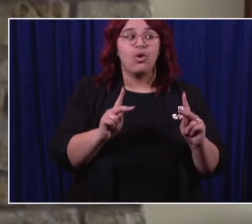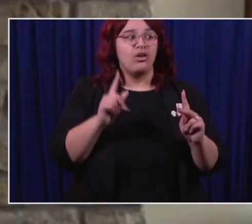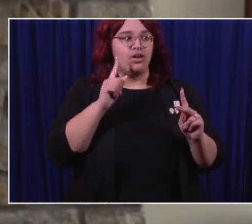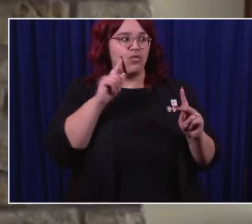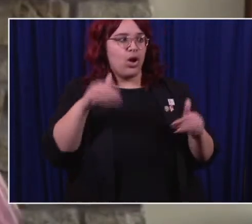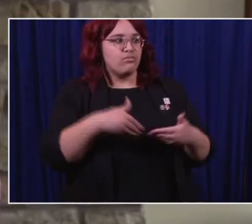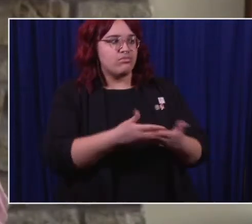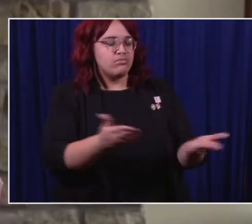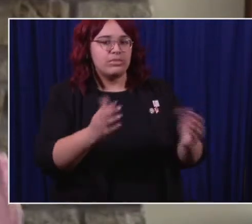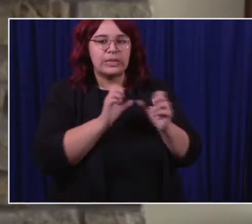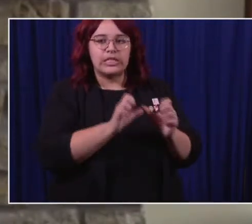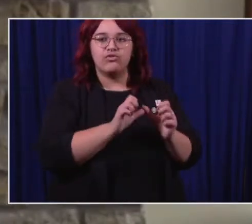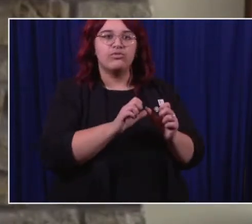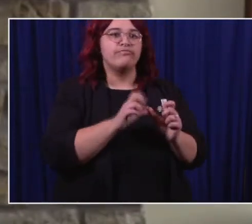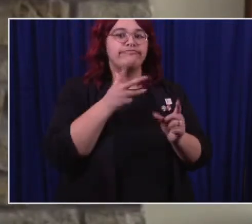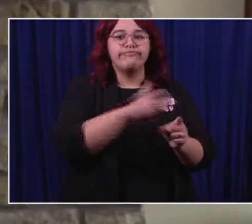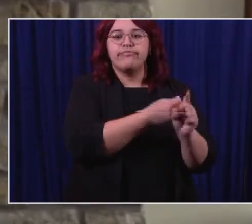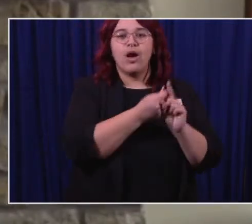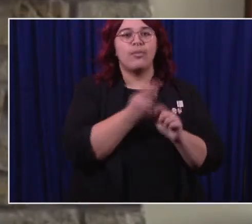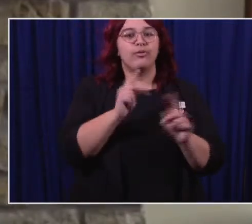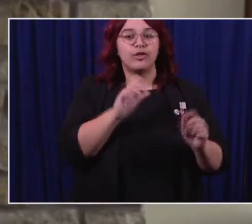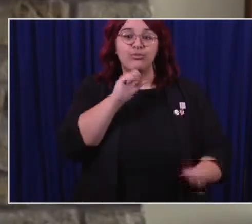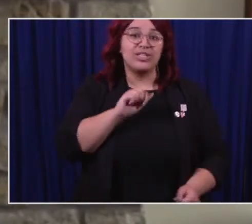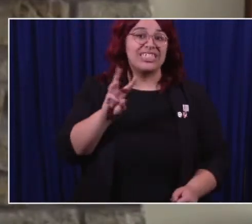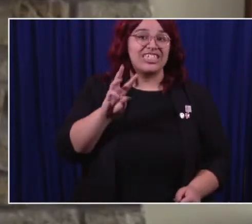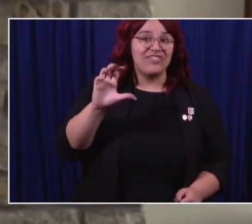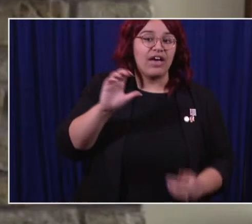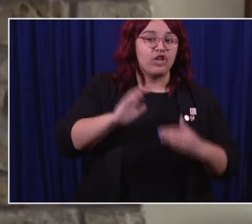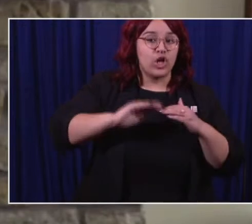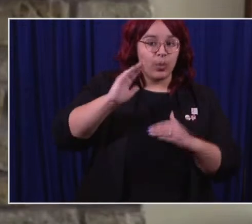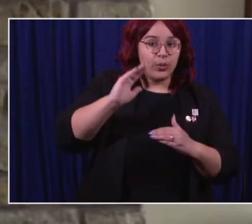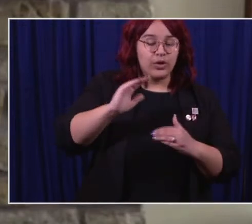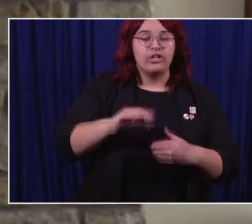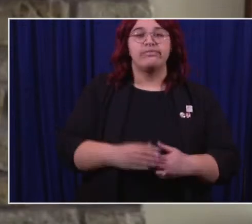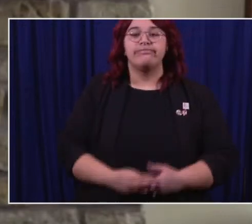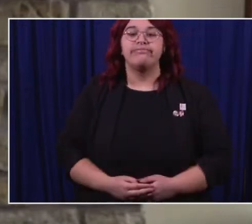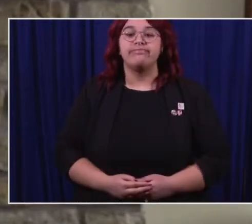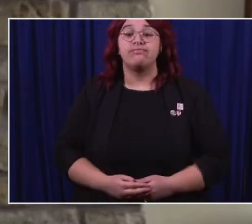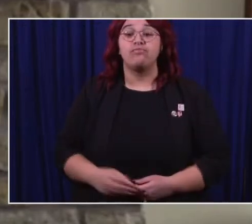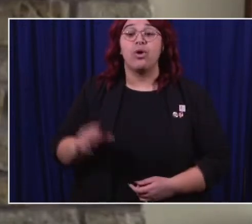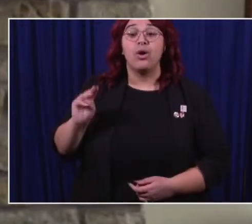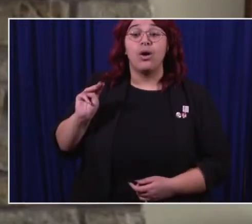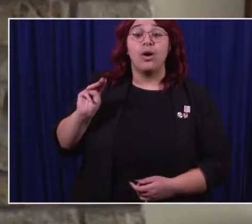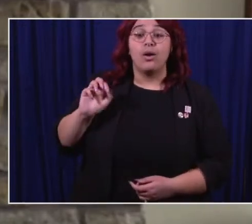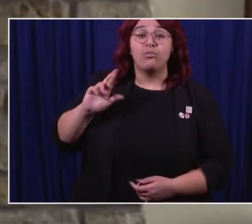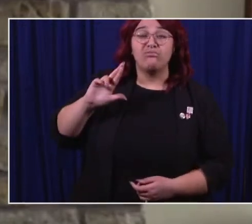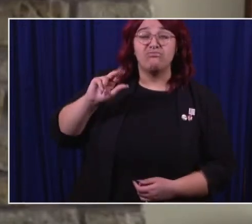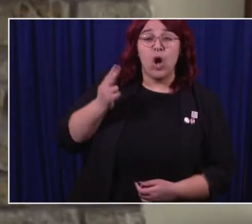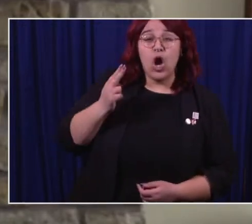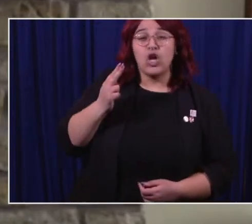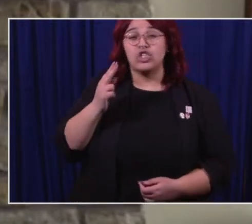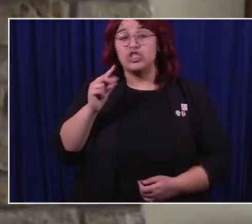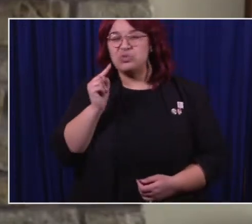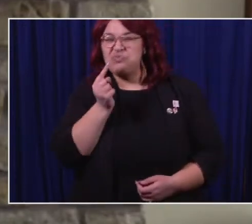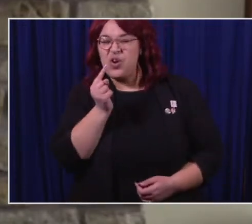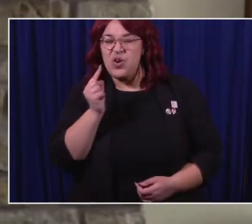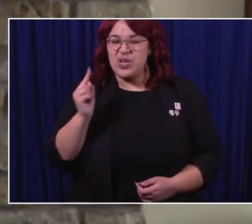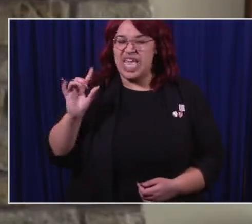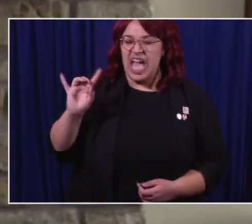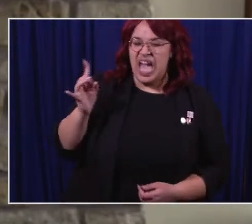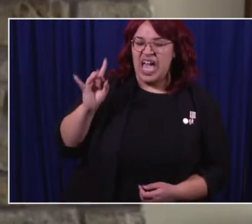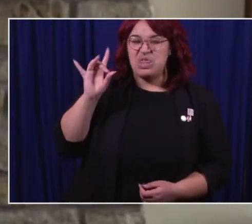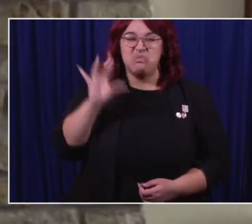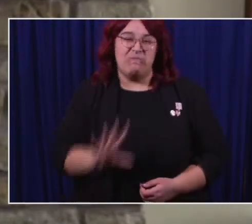March 1, March 8th? I don't know. But it's going to come. And it's going to come relatively soon. We